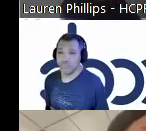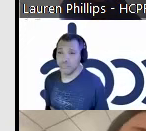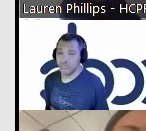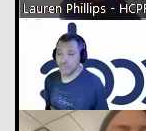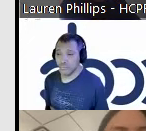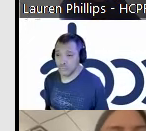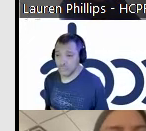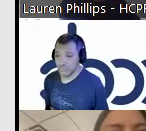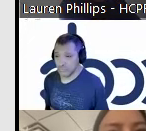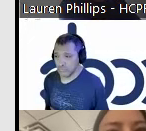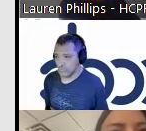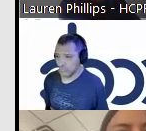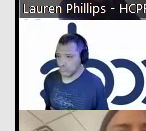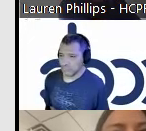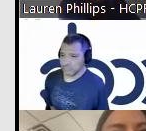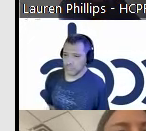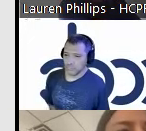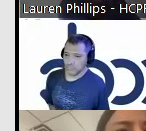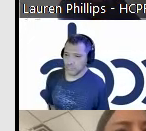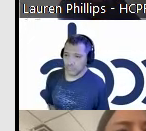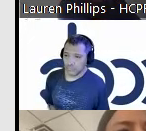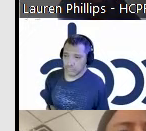But I feel like it does impact things.